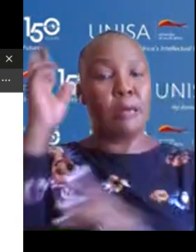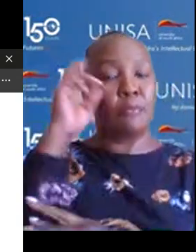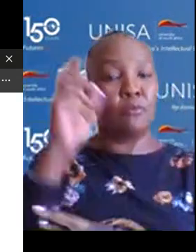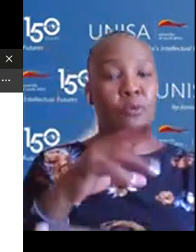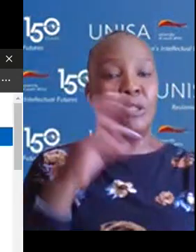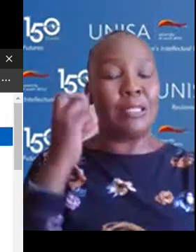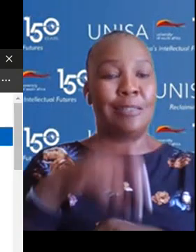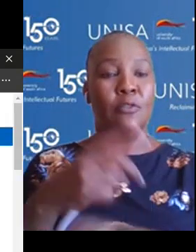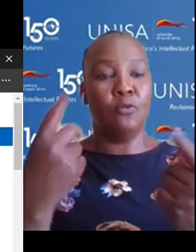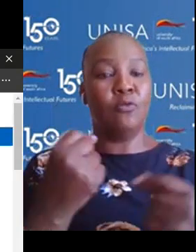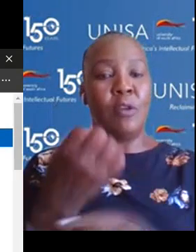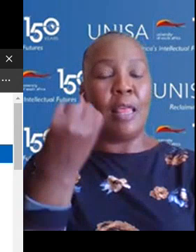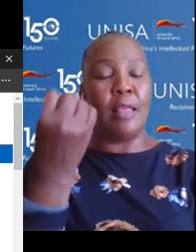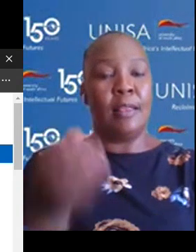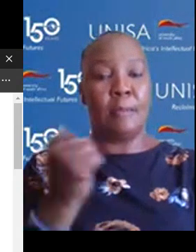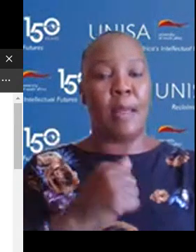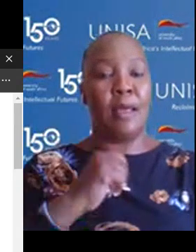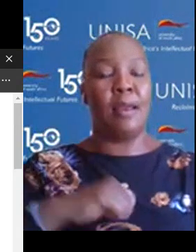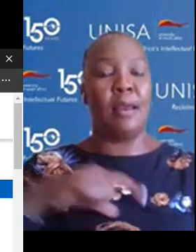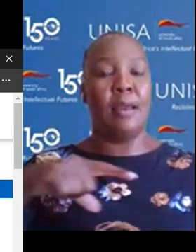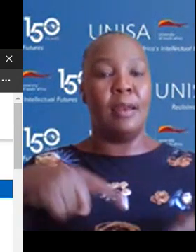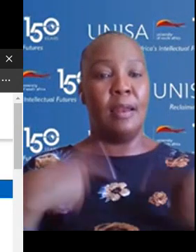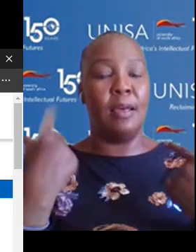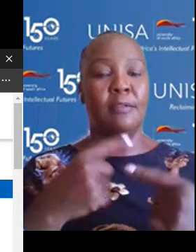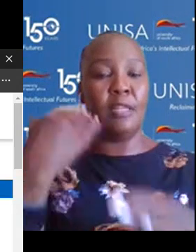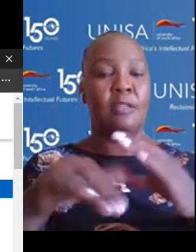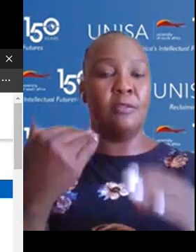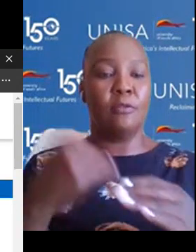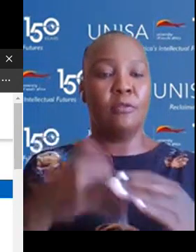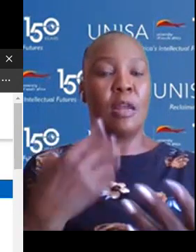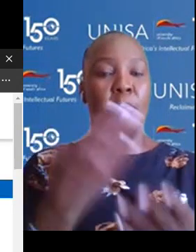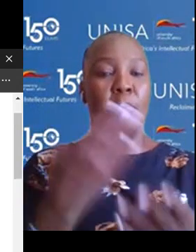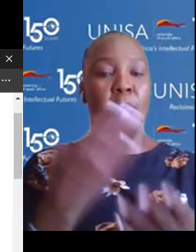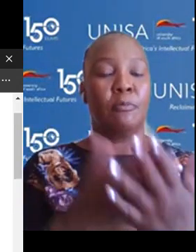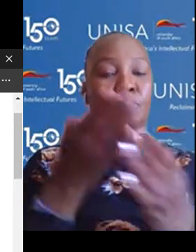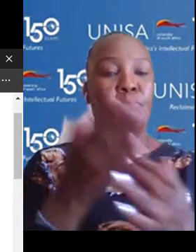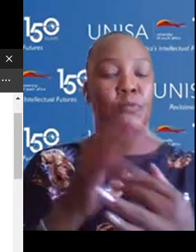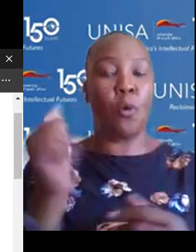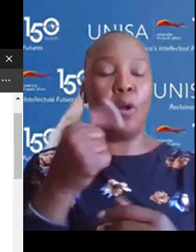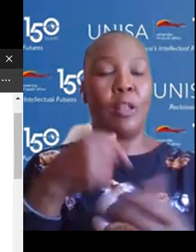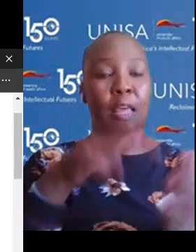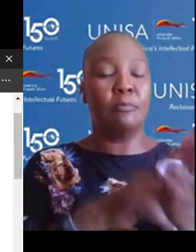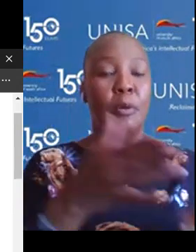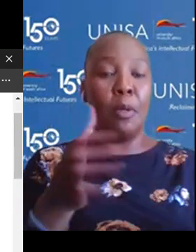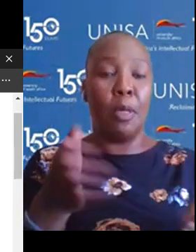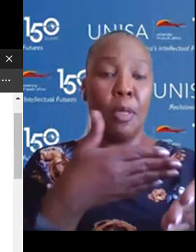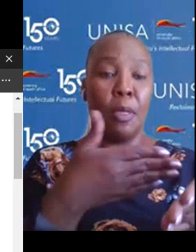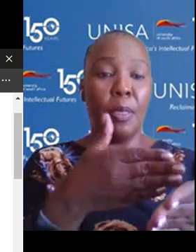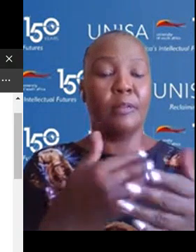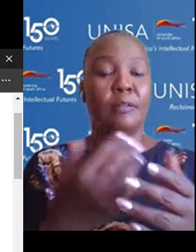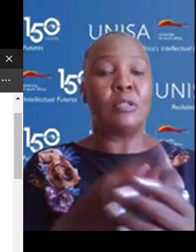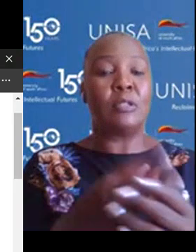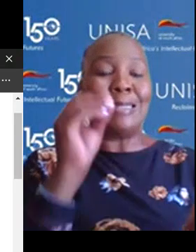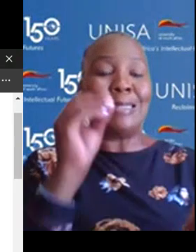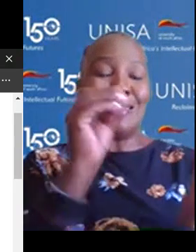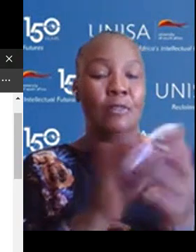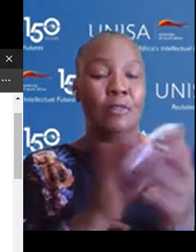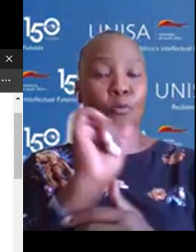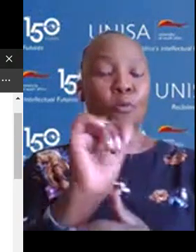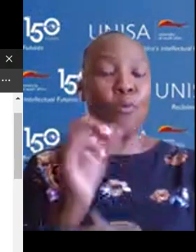you have claimed your My Life account. You are able to log in, but all the apps aren't showing. So here you will just insert, for instance,